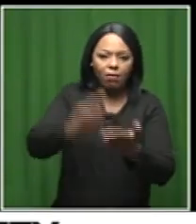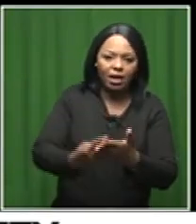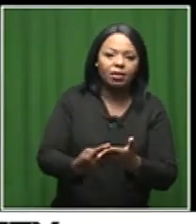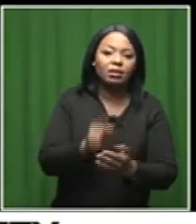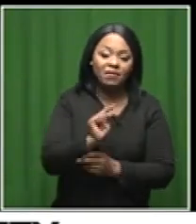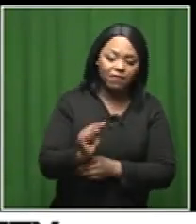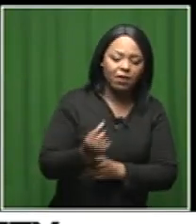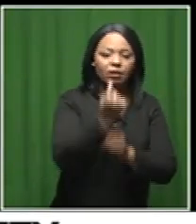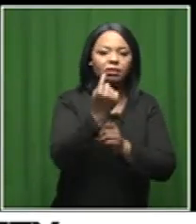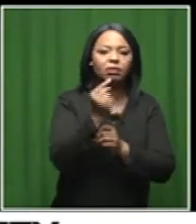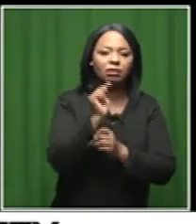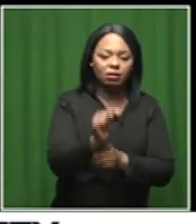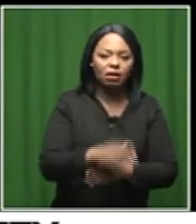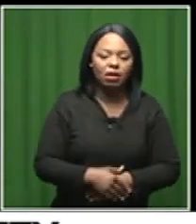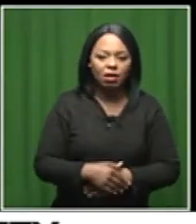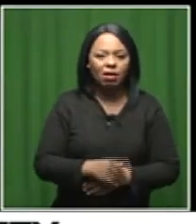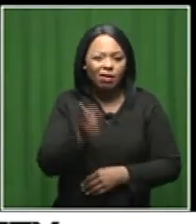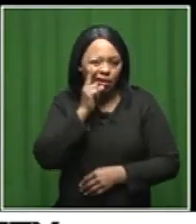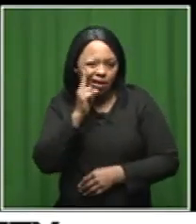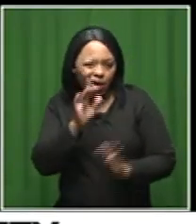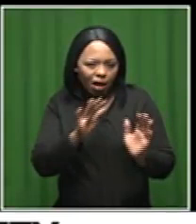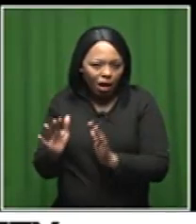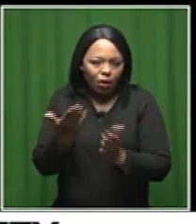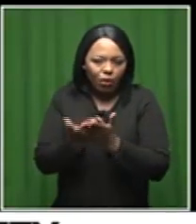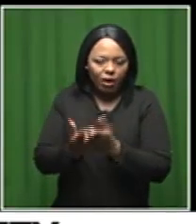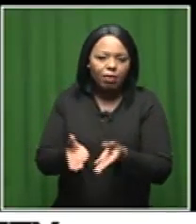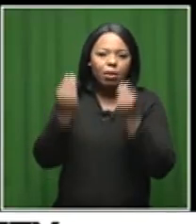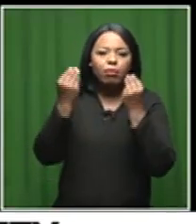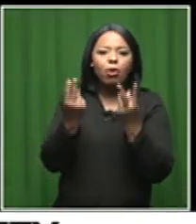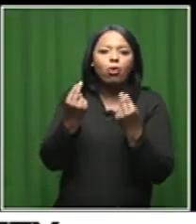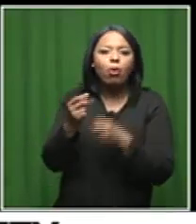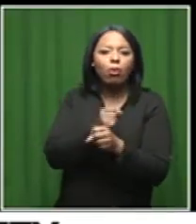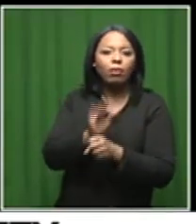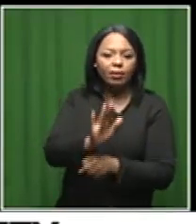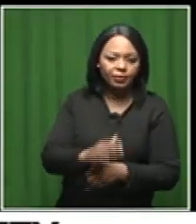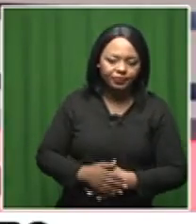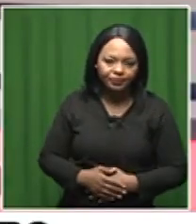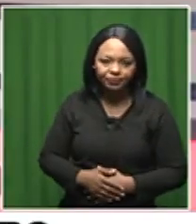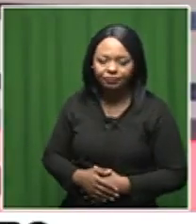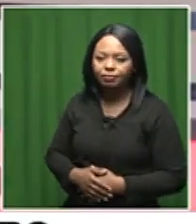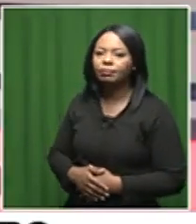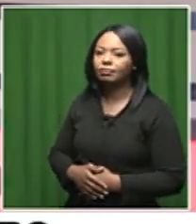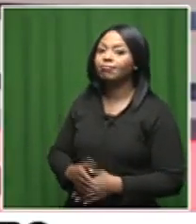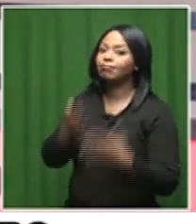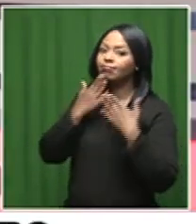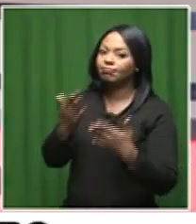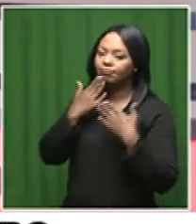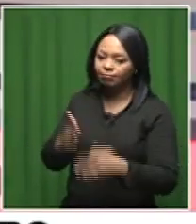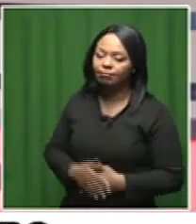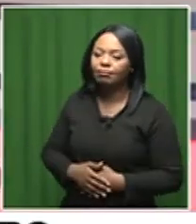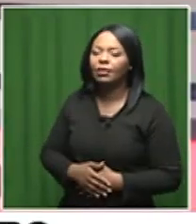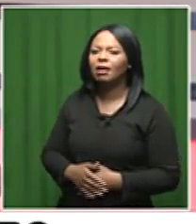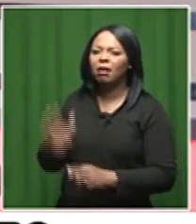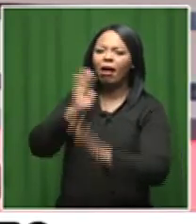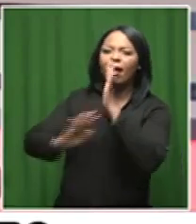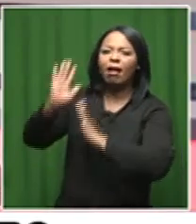first receive transplant in your first remission. Well, Prof, thank you so much for joining us today to outline